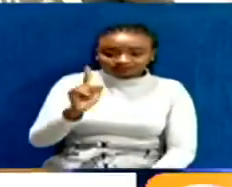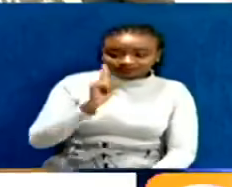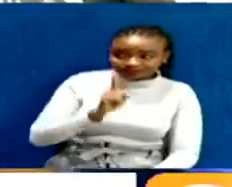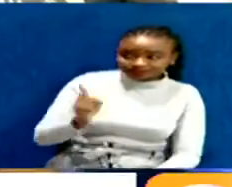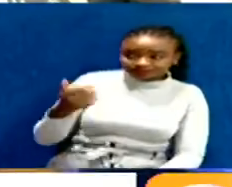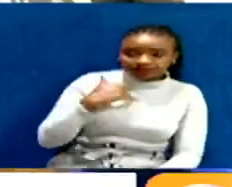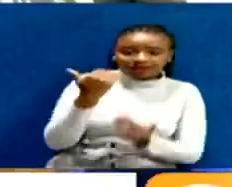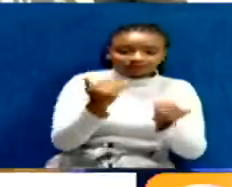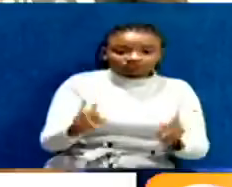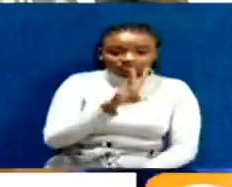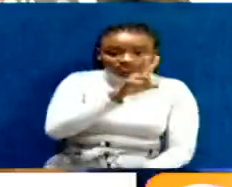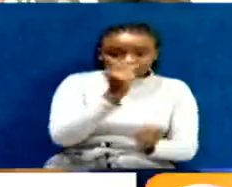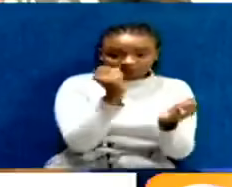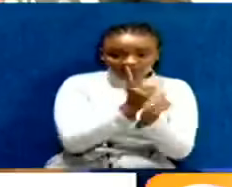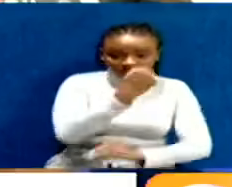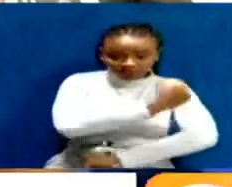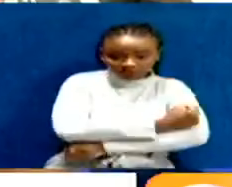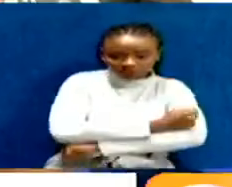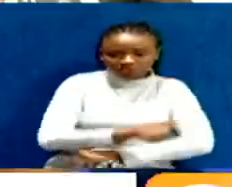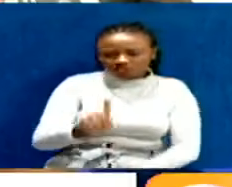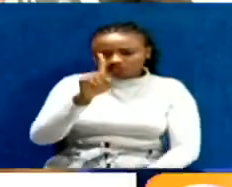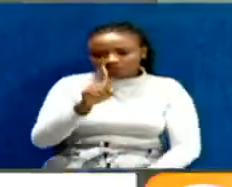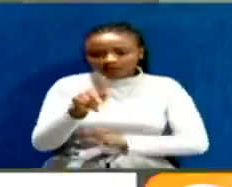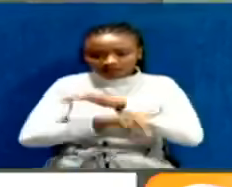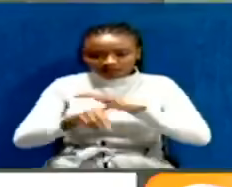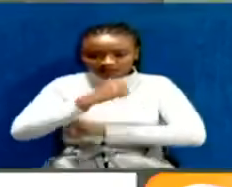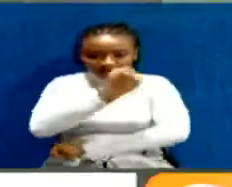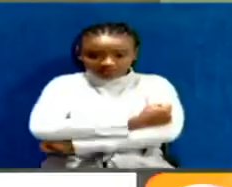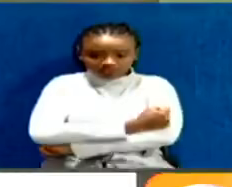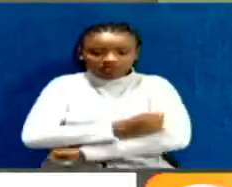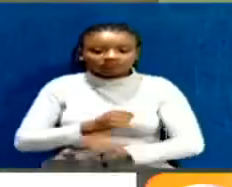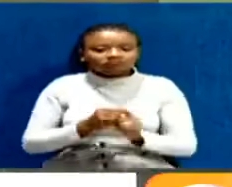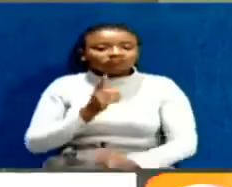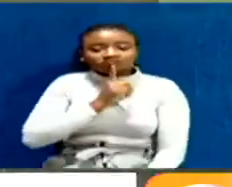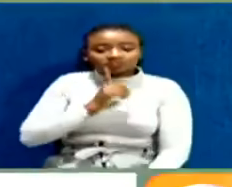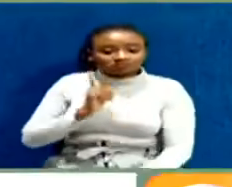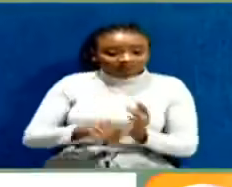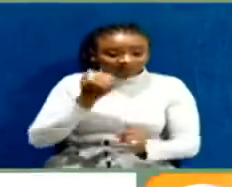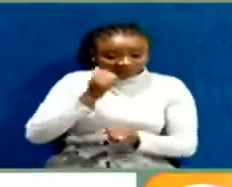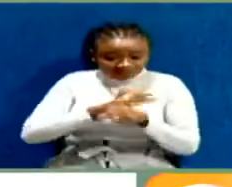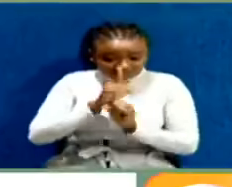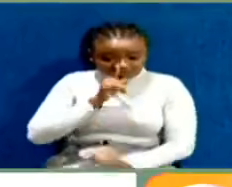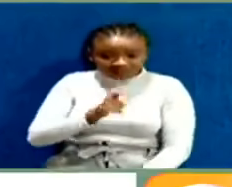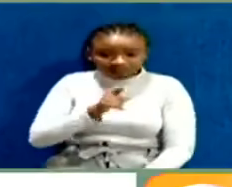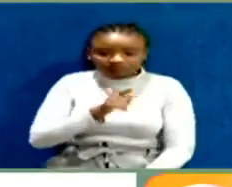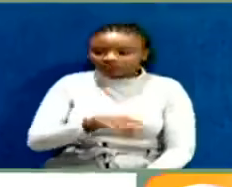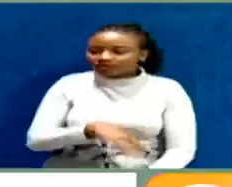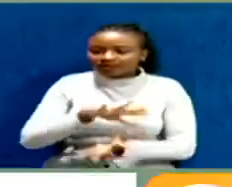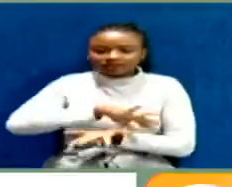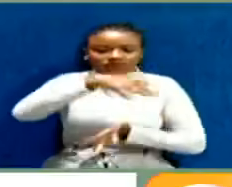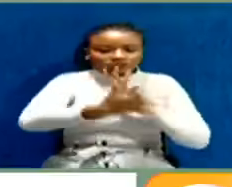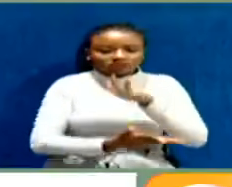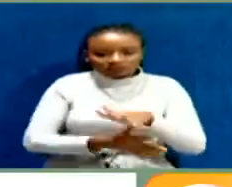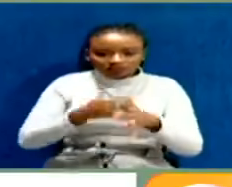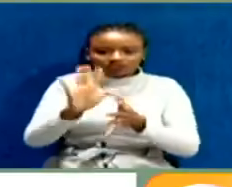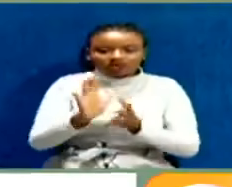Wamboi, who has two children in secondary school and one at primary level, says the COVID disruption has had an adverse effect